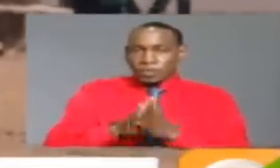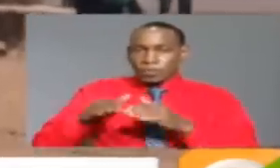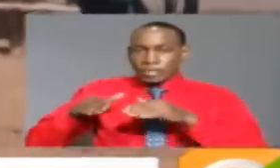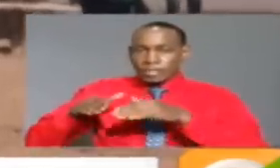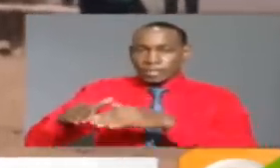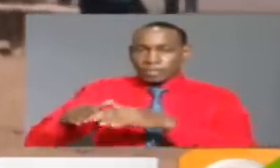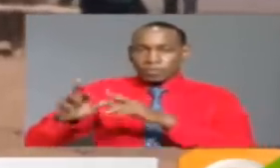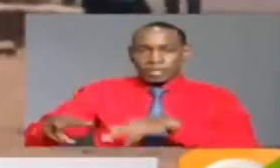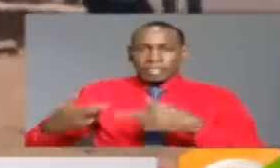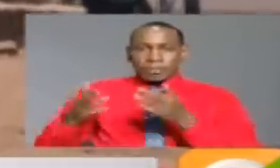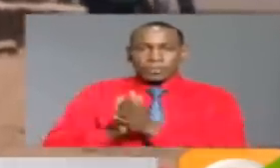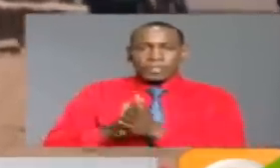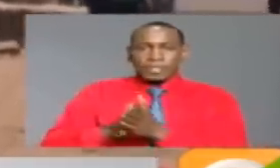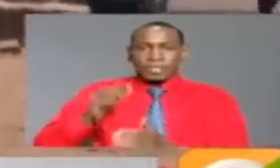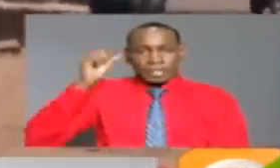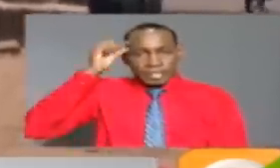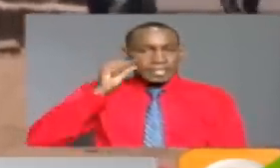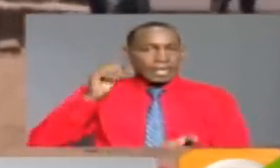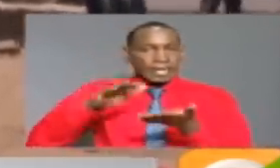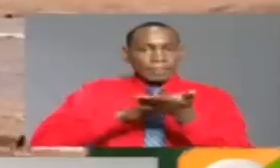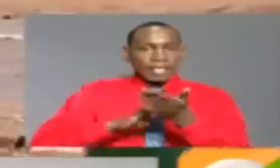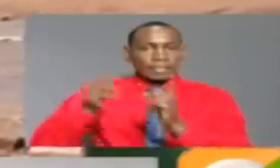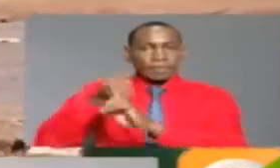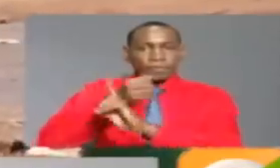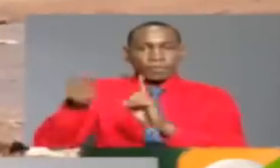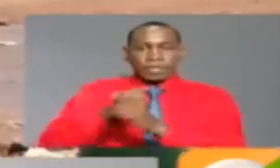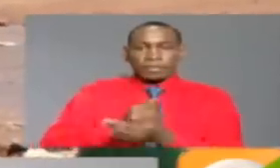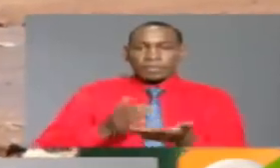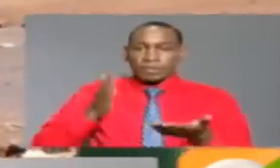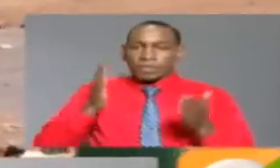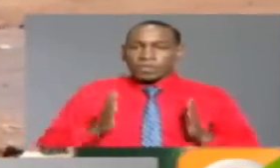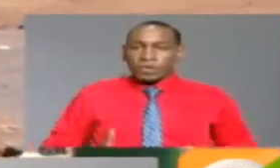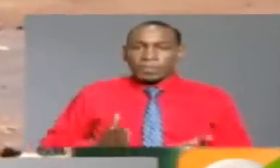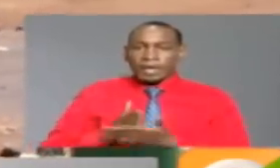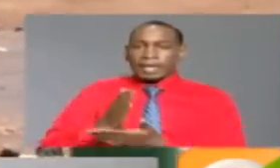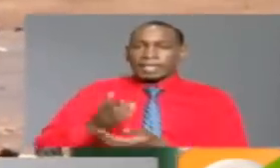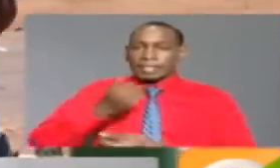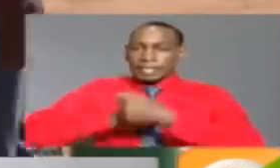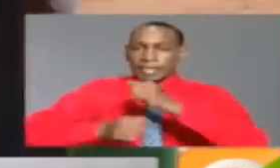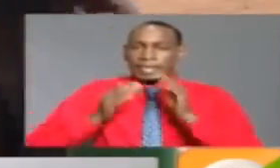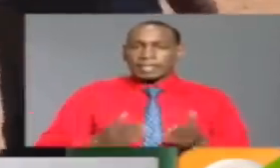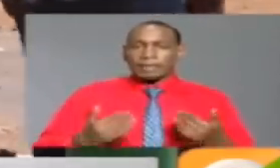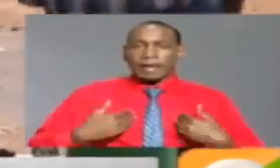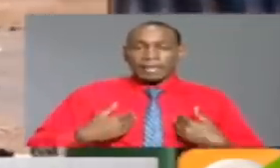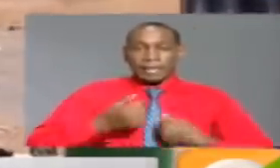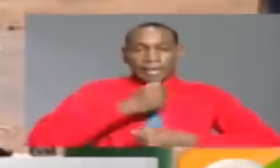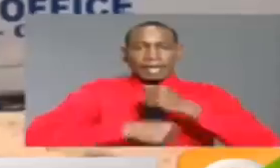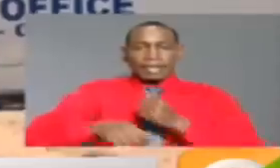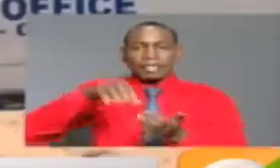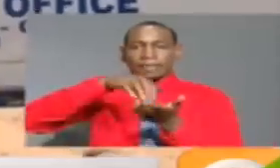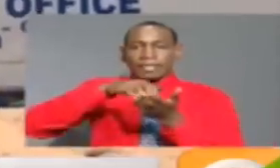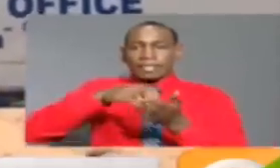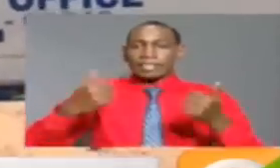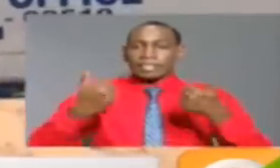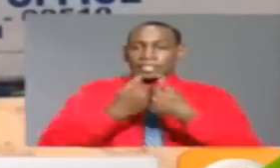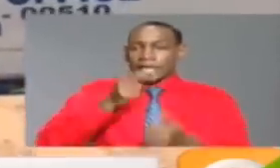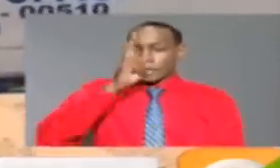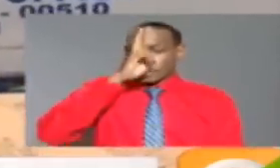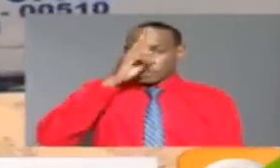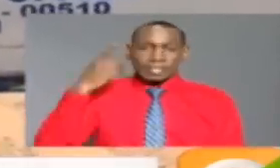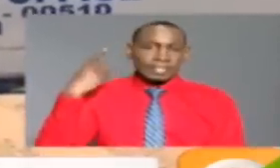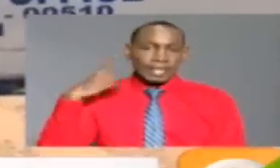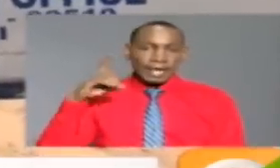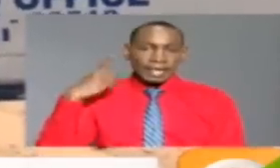abuse, and gender-based violence. The human rights activist had active cases against some police officers in